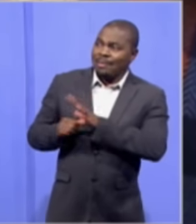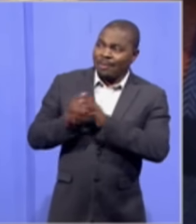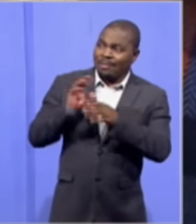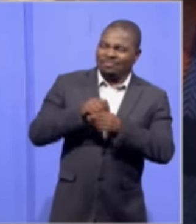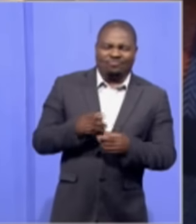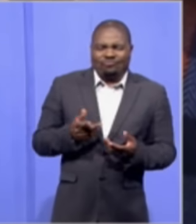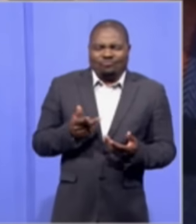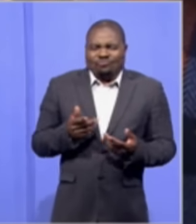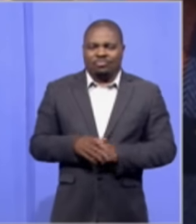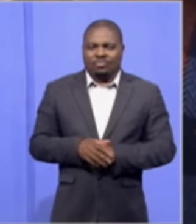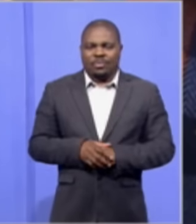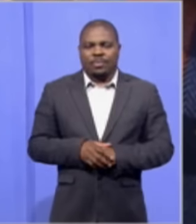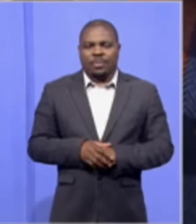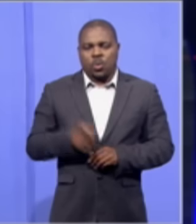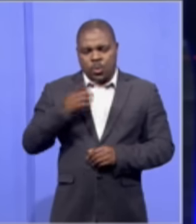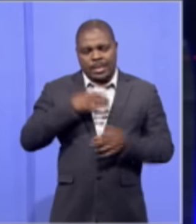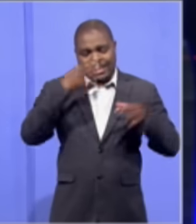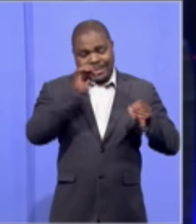behind that decision.